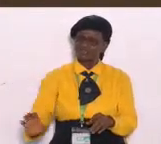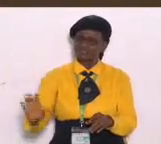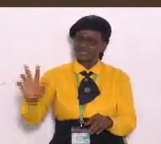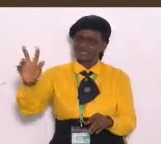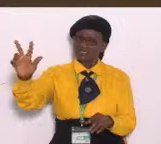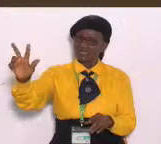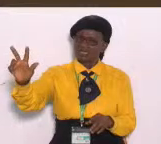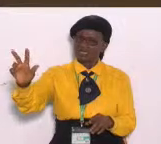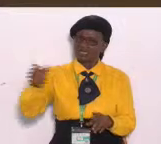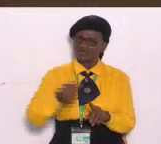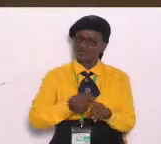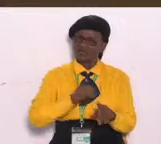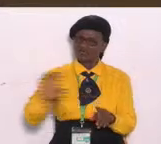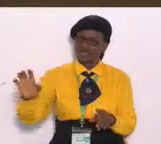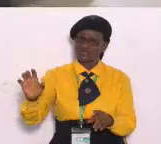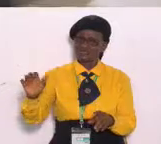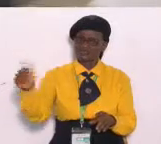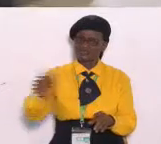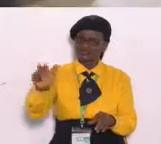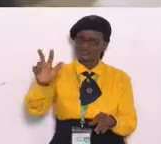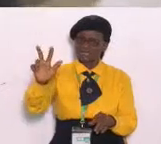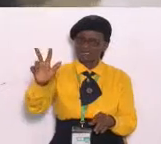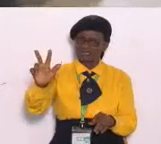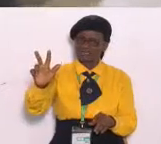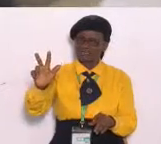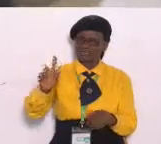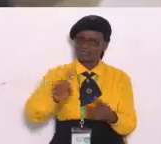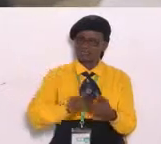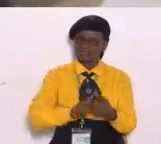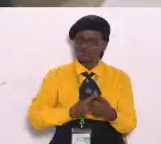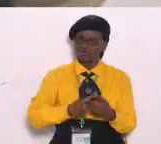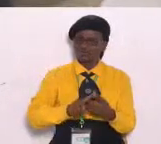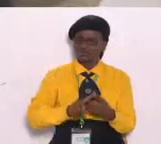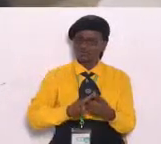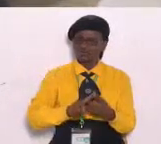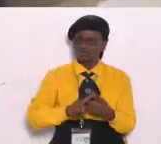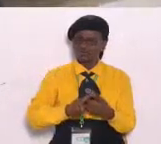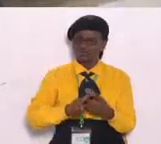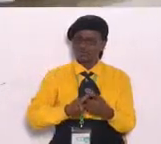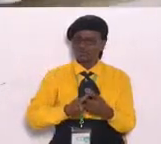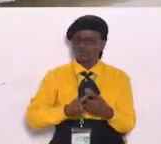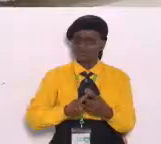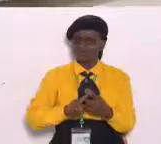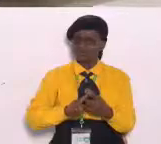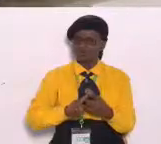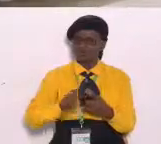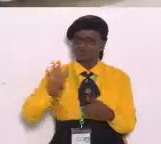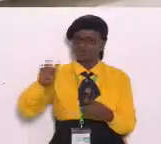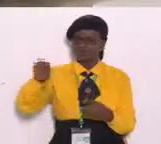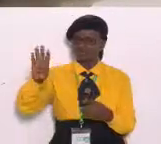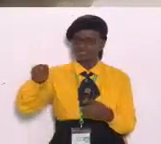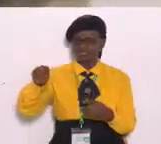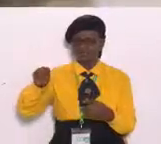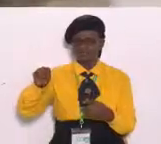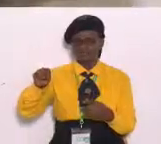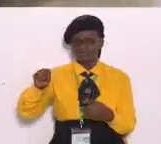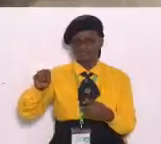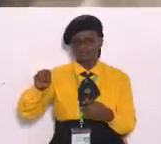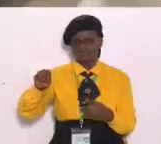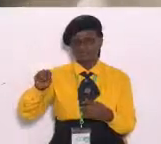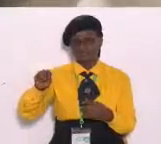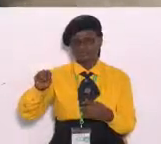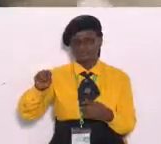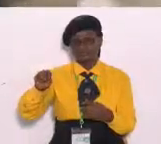from verse 13 to 14. Galatians 3, from verse 13 to 14.